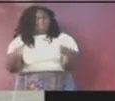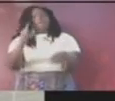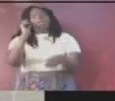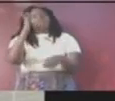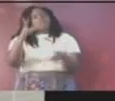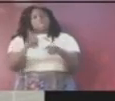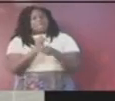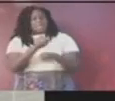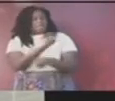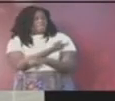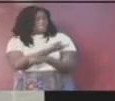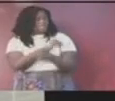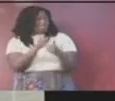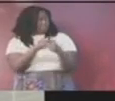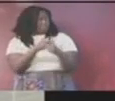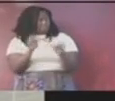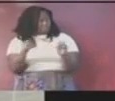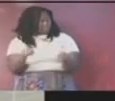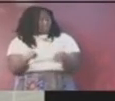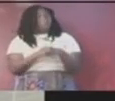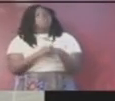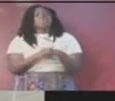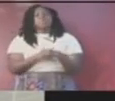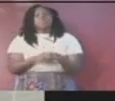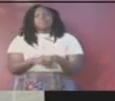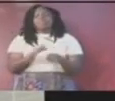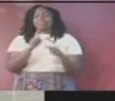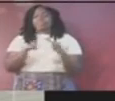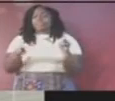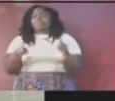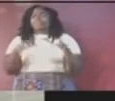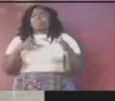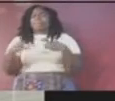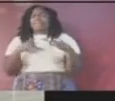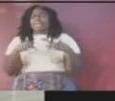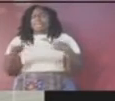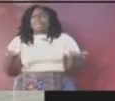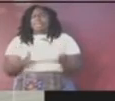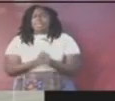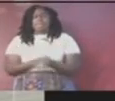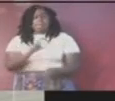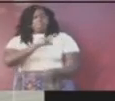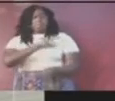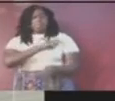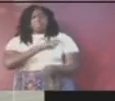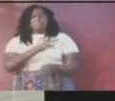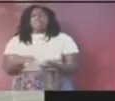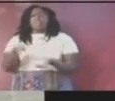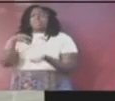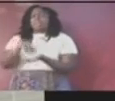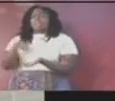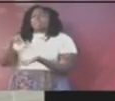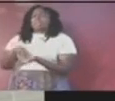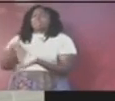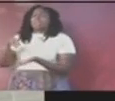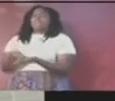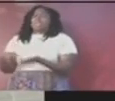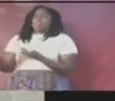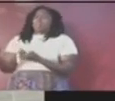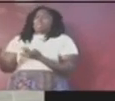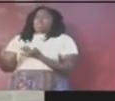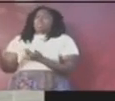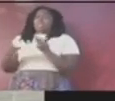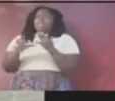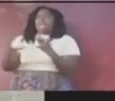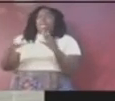that officers have been made to stand in line at vaccination centers like average citizens, posing an extra risk knowing that